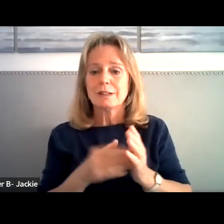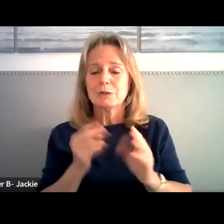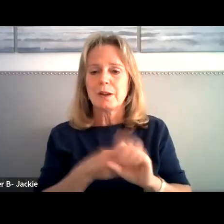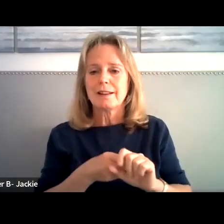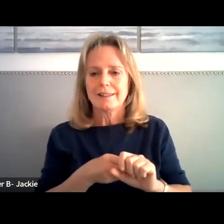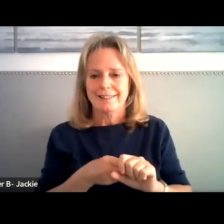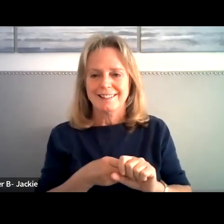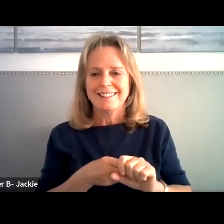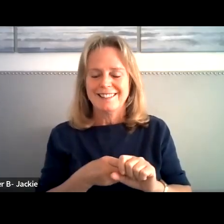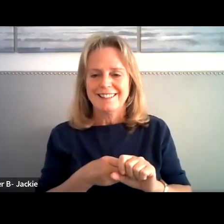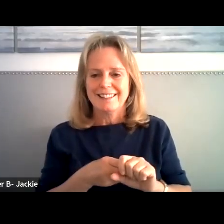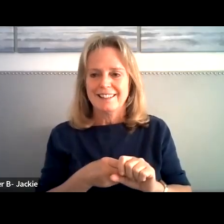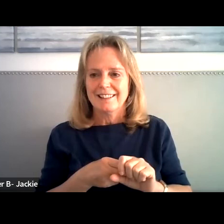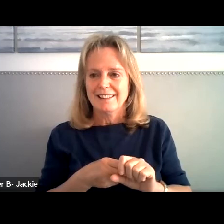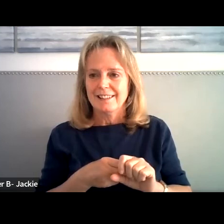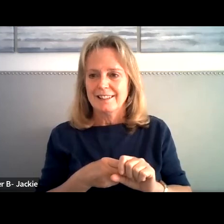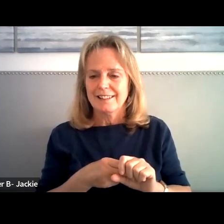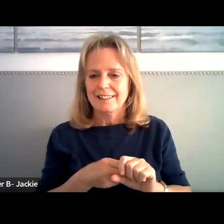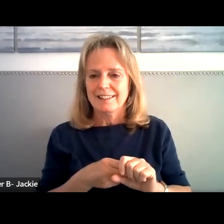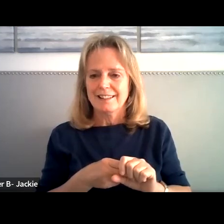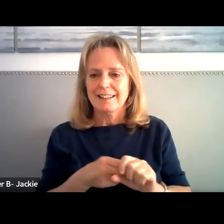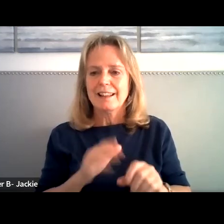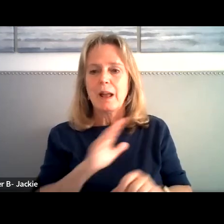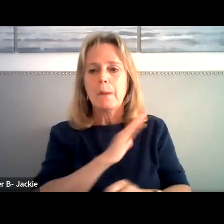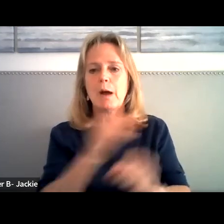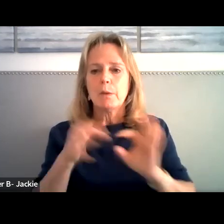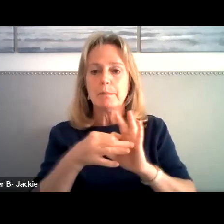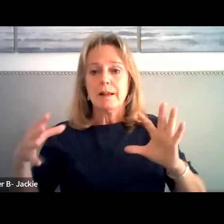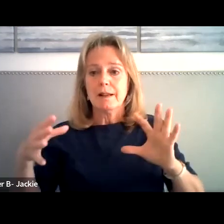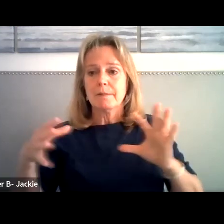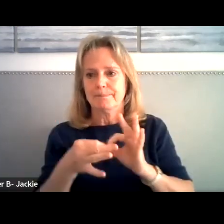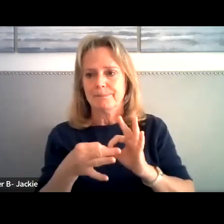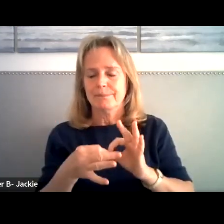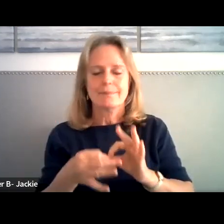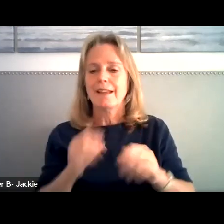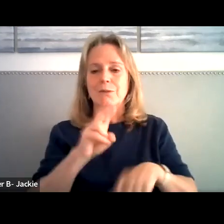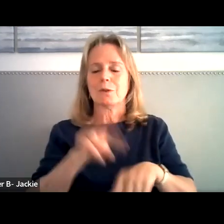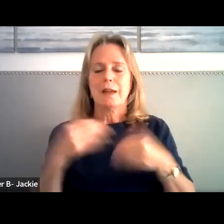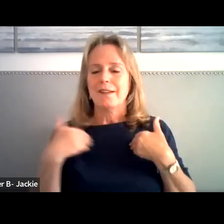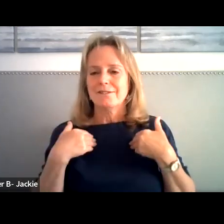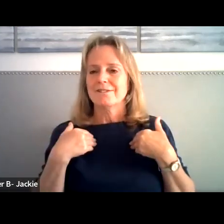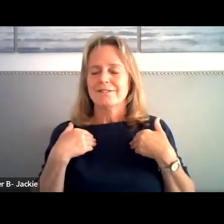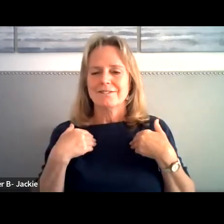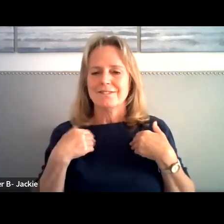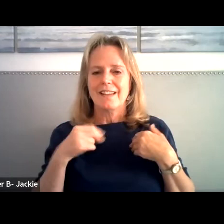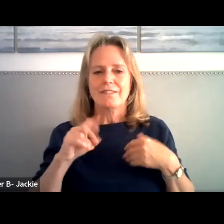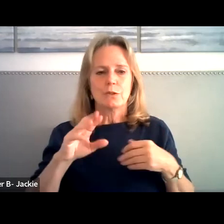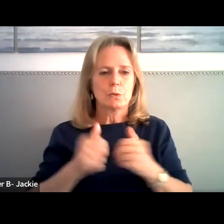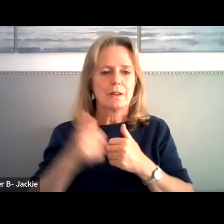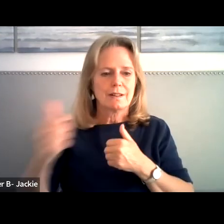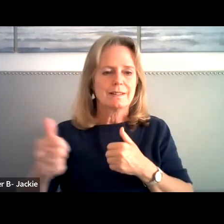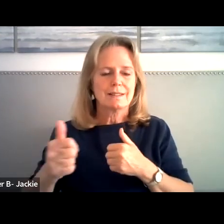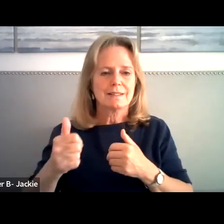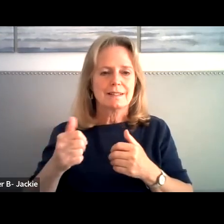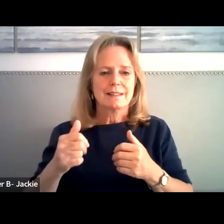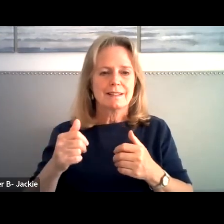Yeah, she had a power interruption. Of course, we have a virtual